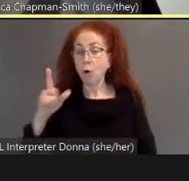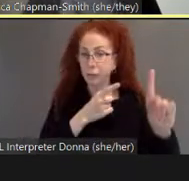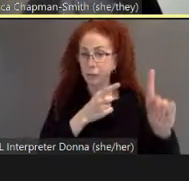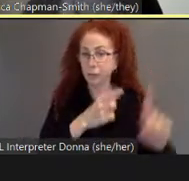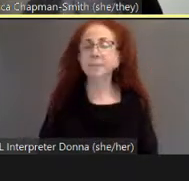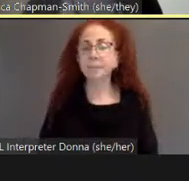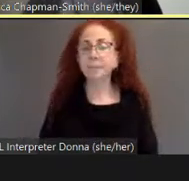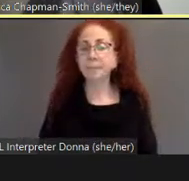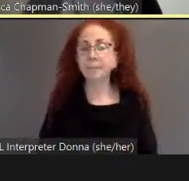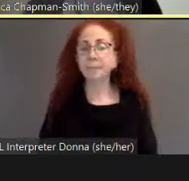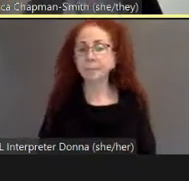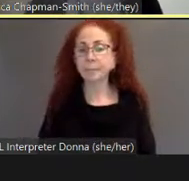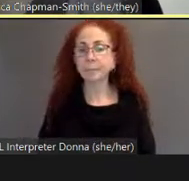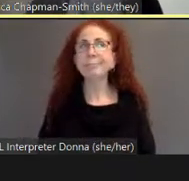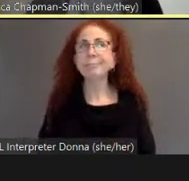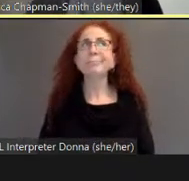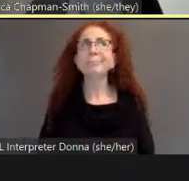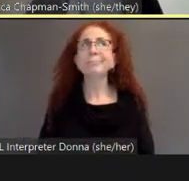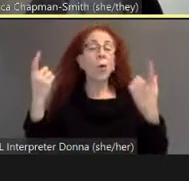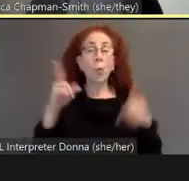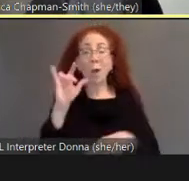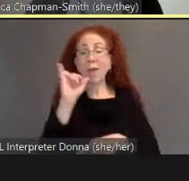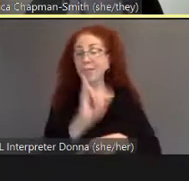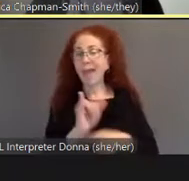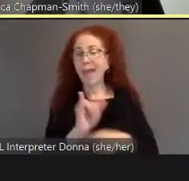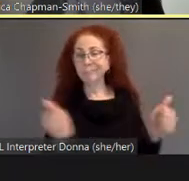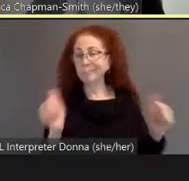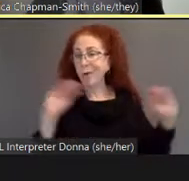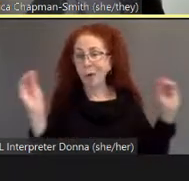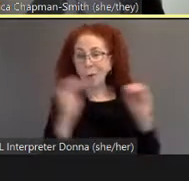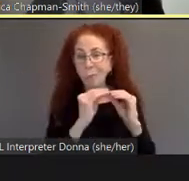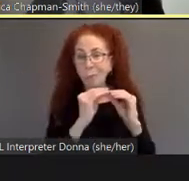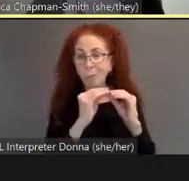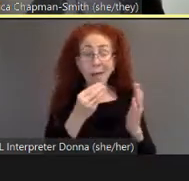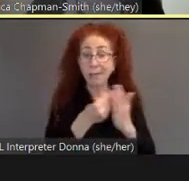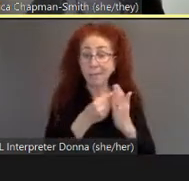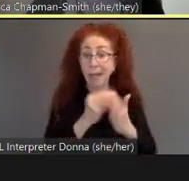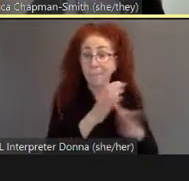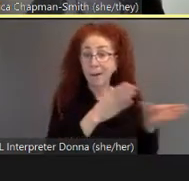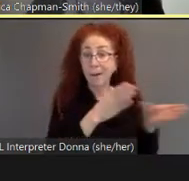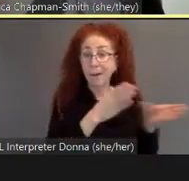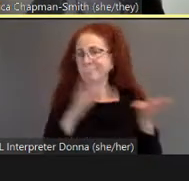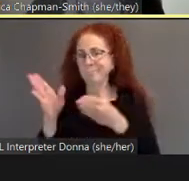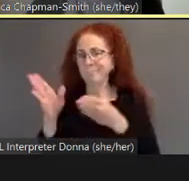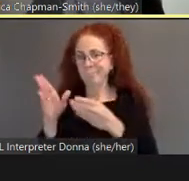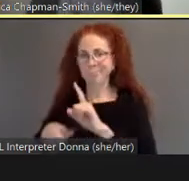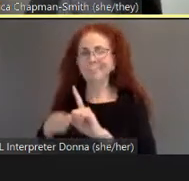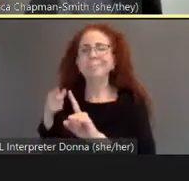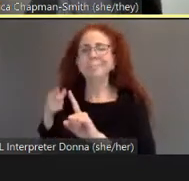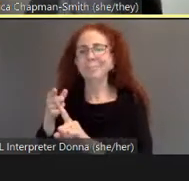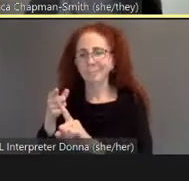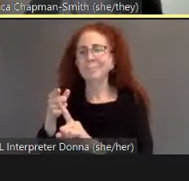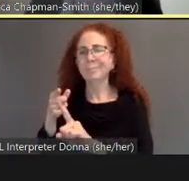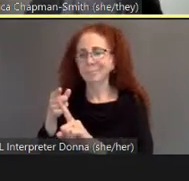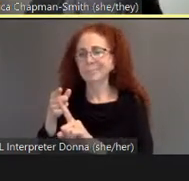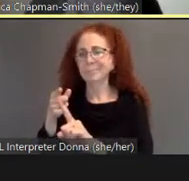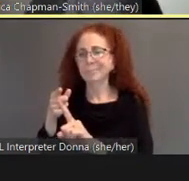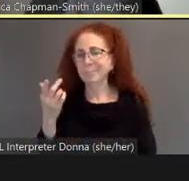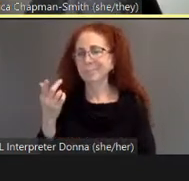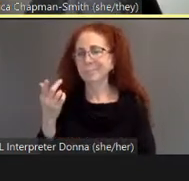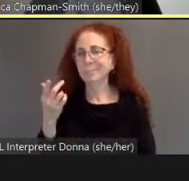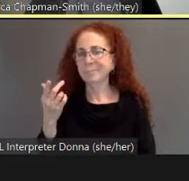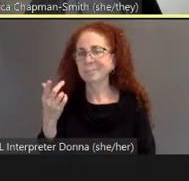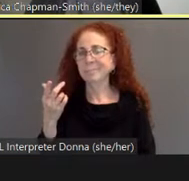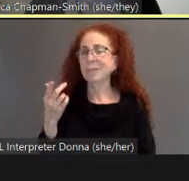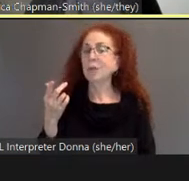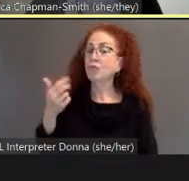When we were no longer doing Opera on the Mall program, we decided that another avenue, tried other avenues of appeal